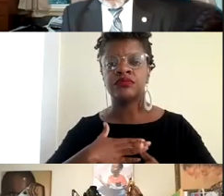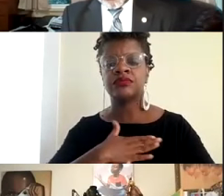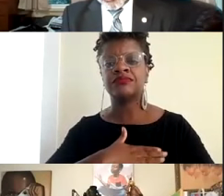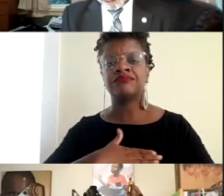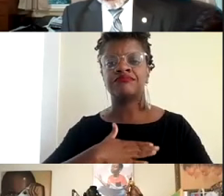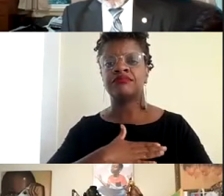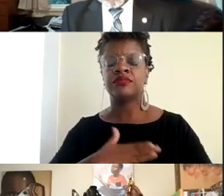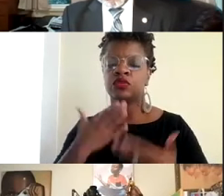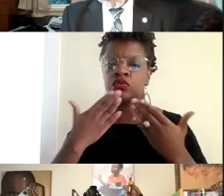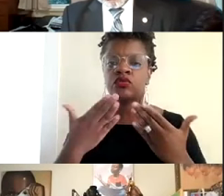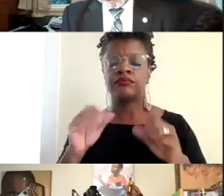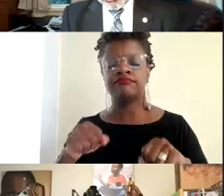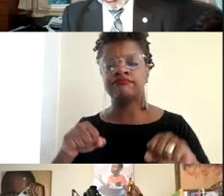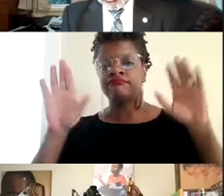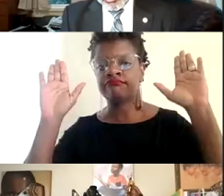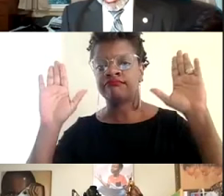your service.